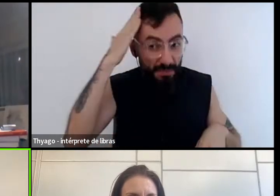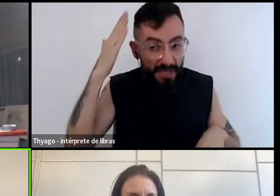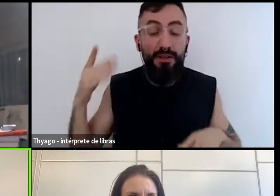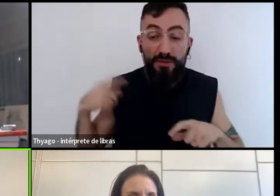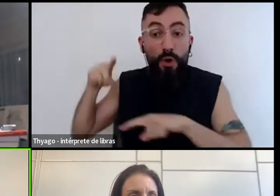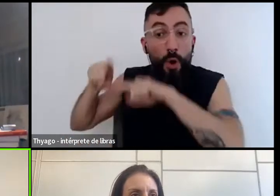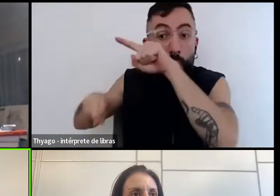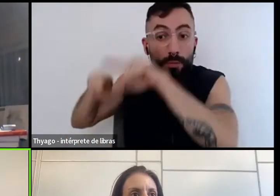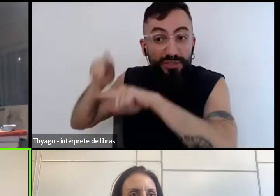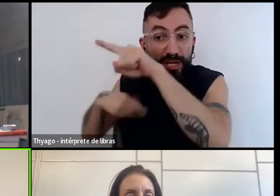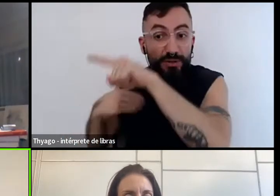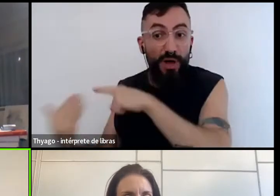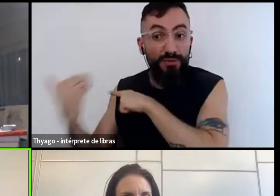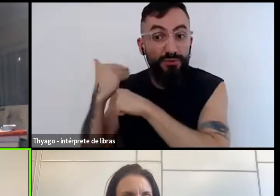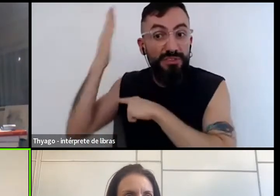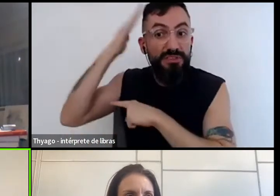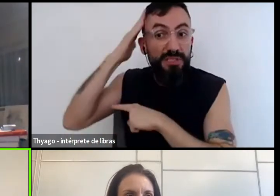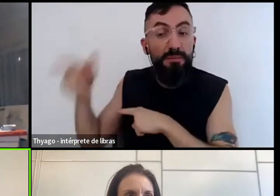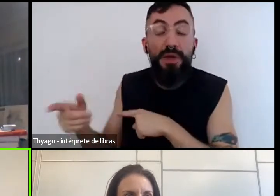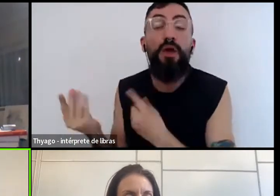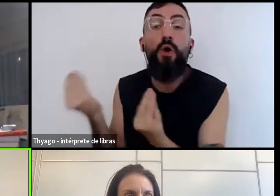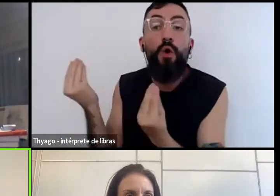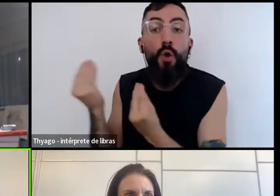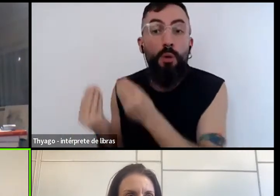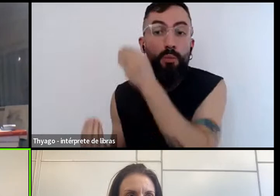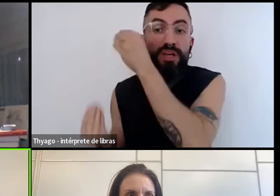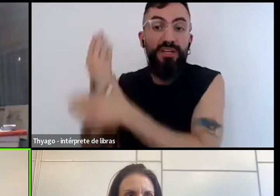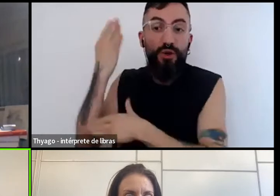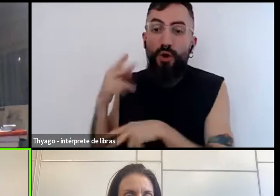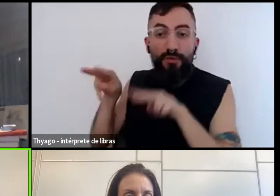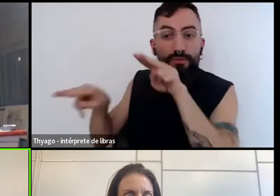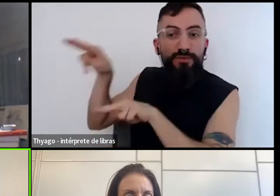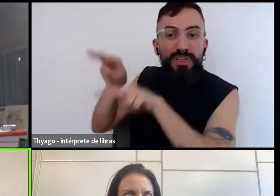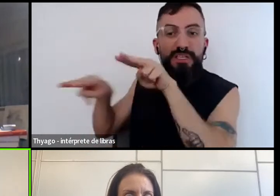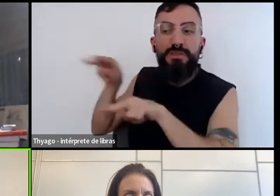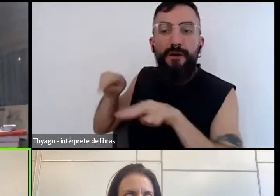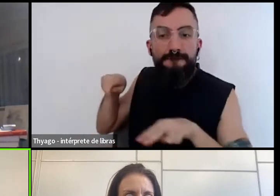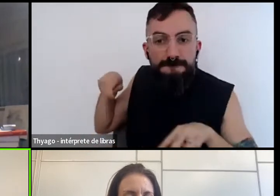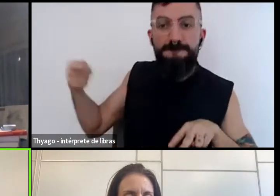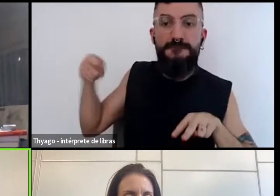sign was created, its motivation and stuff like that. But